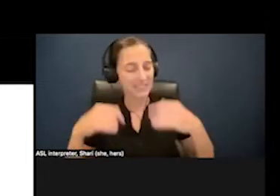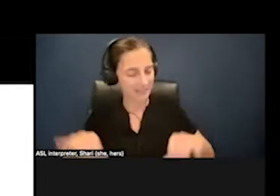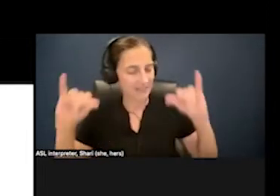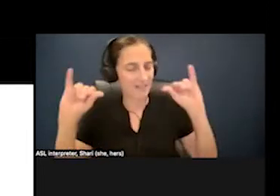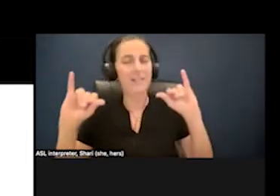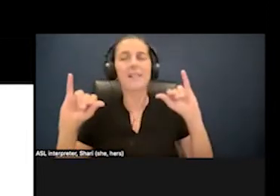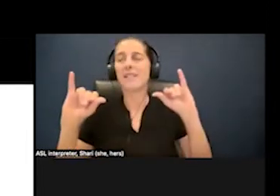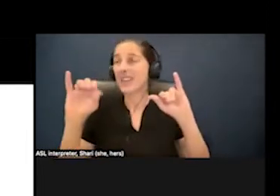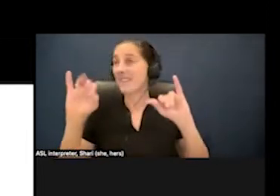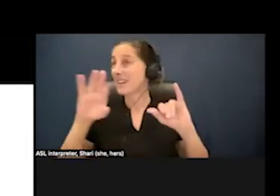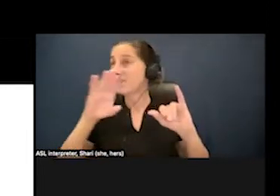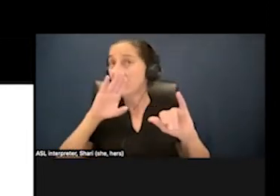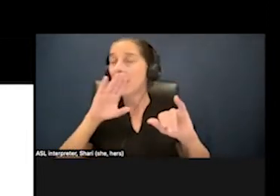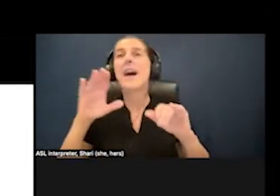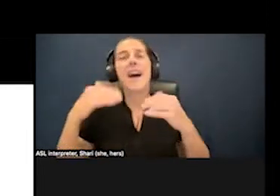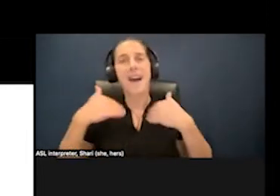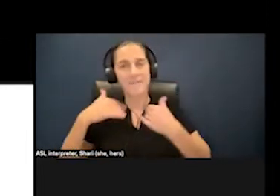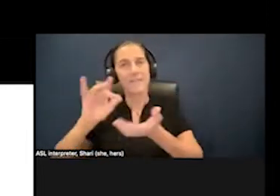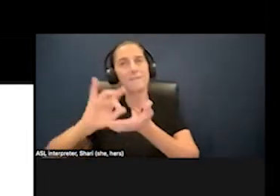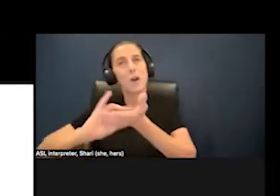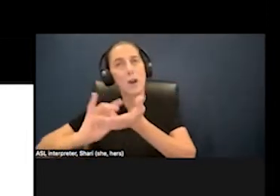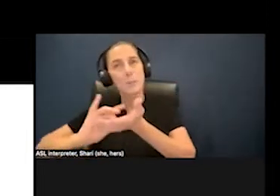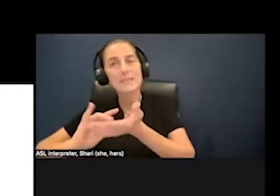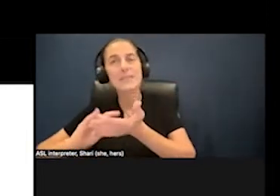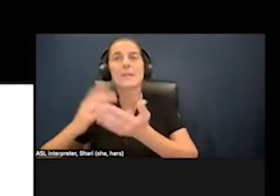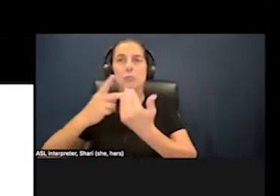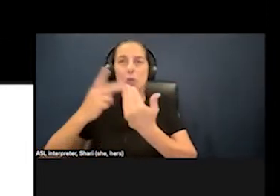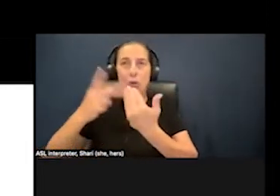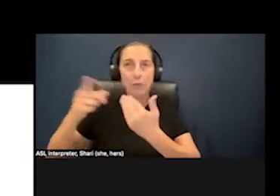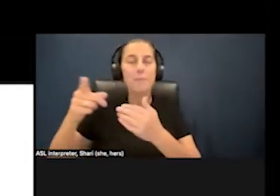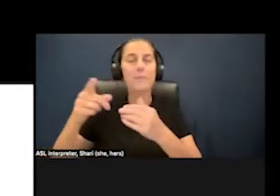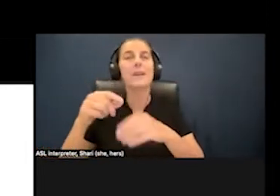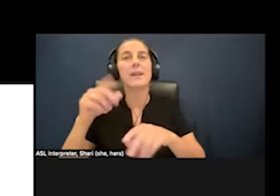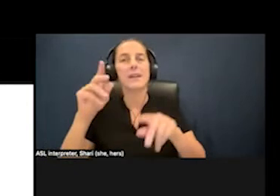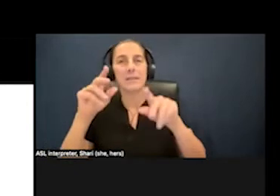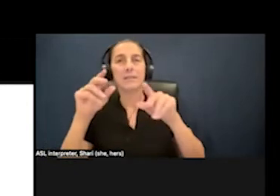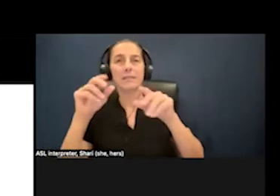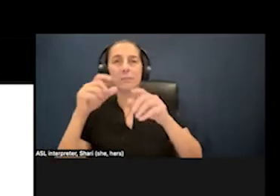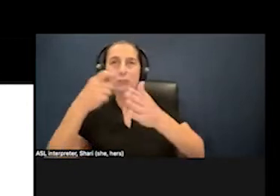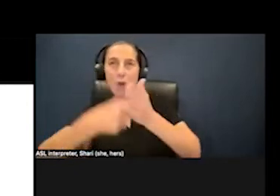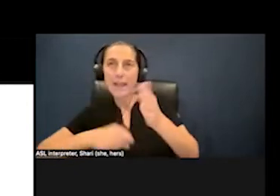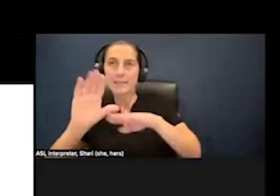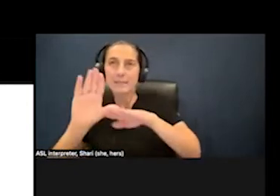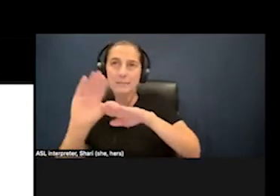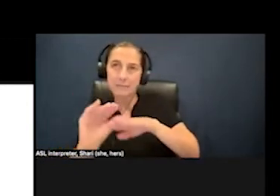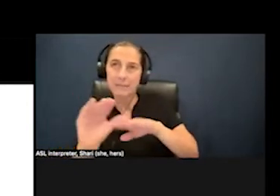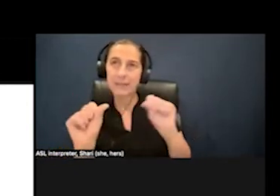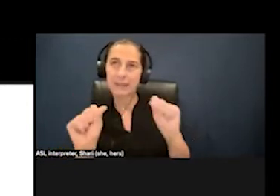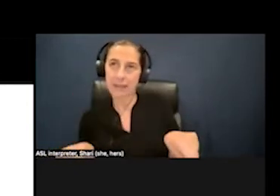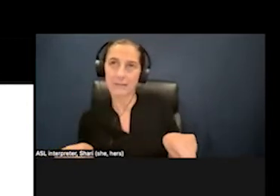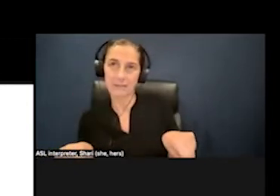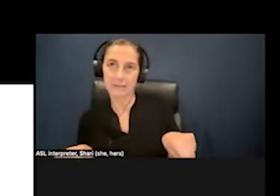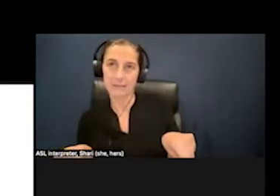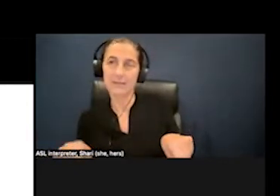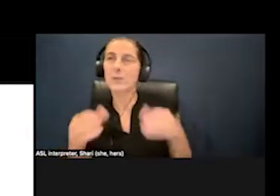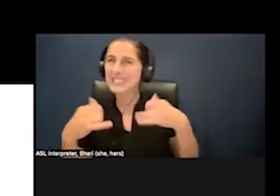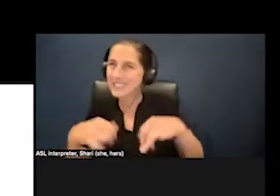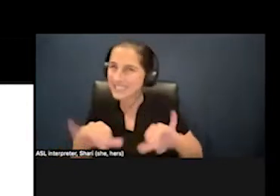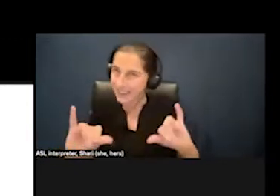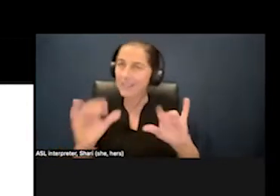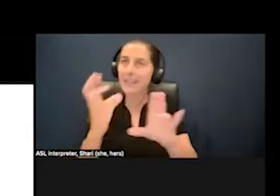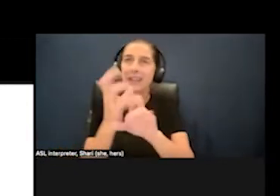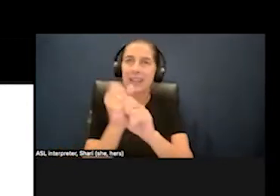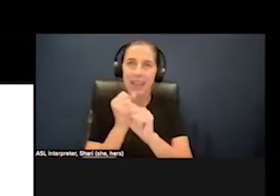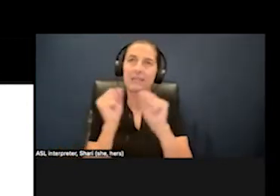people on a sliding scale model. So there are plenty of options for accessibility. On this slide, there's a picture to the left that's